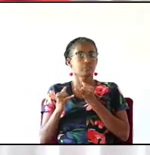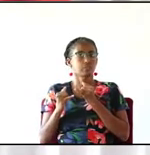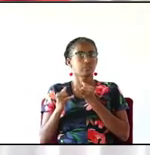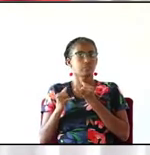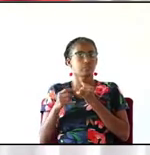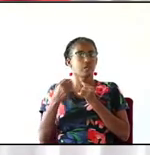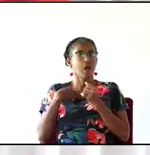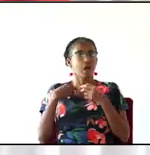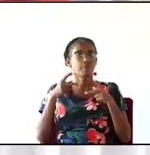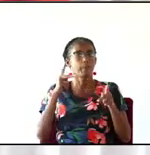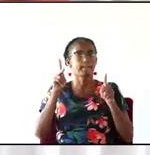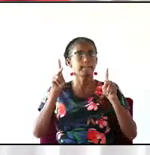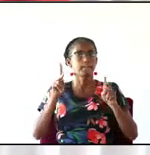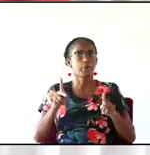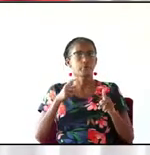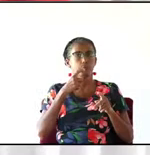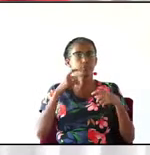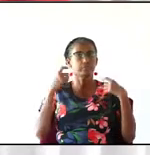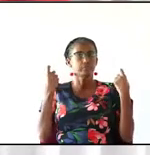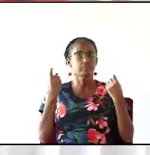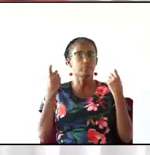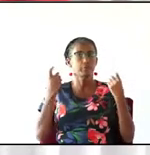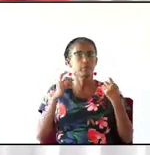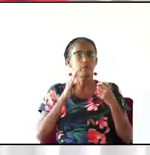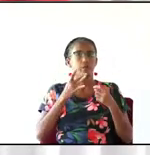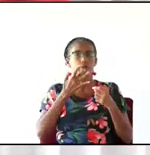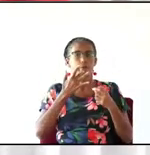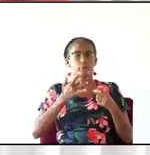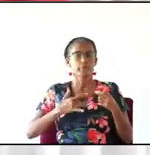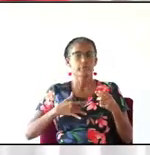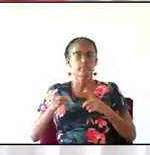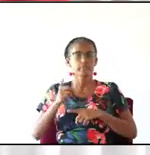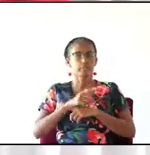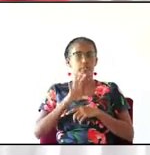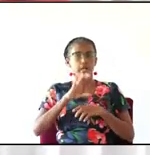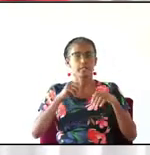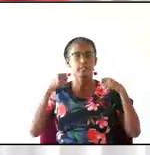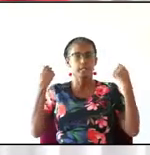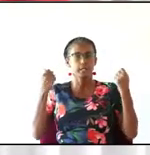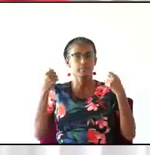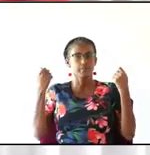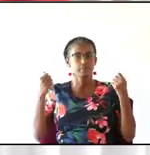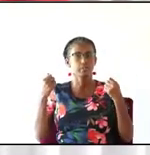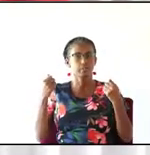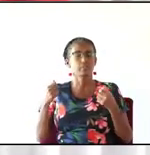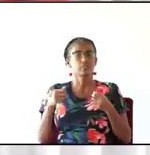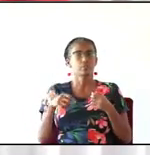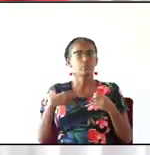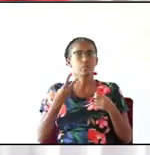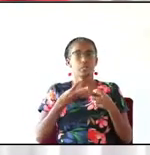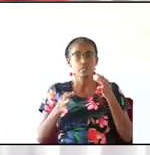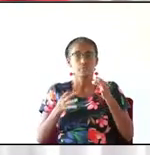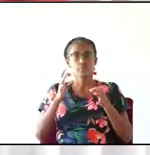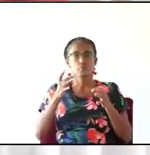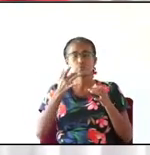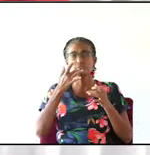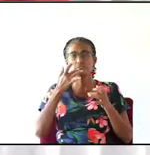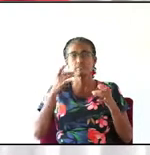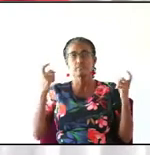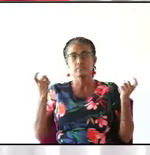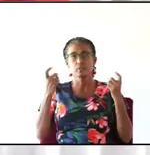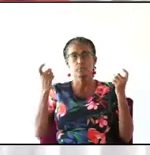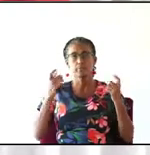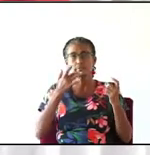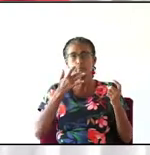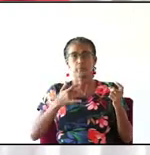here celebrating birthdays and anniversary. So if you're celebrating a birthday today or during this week,